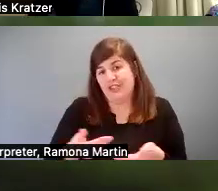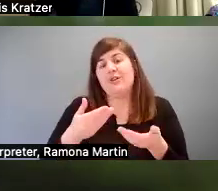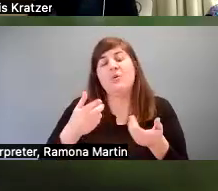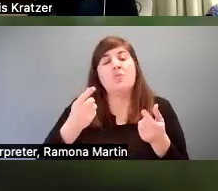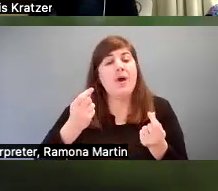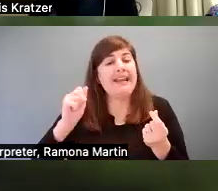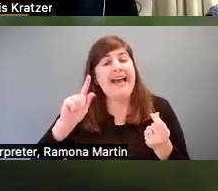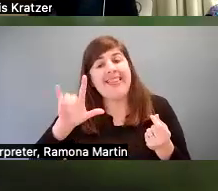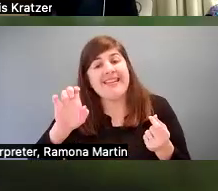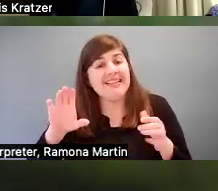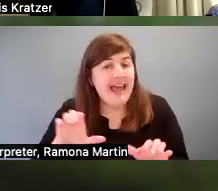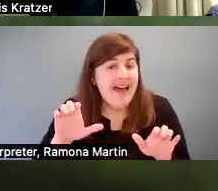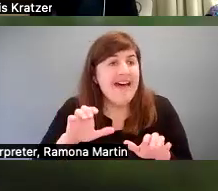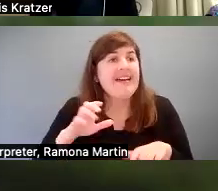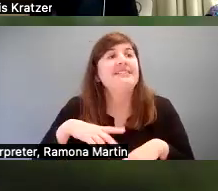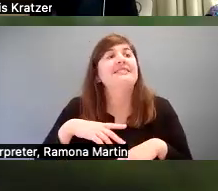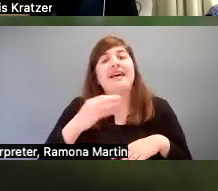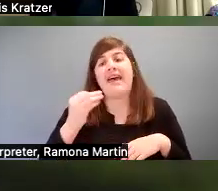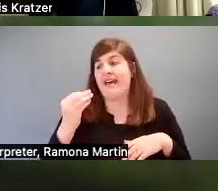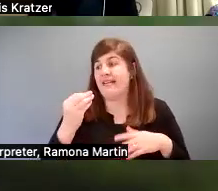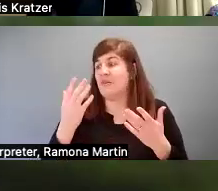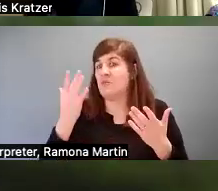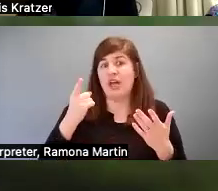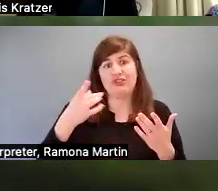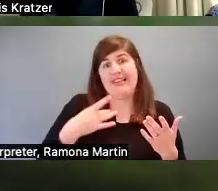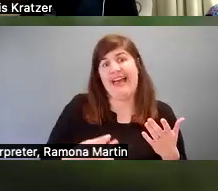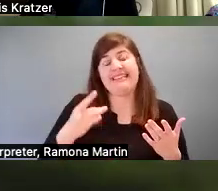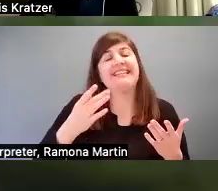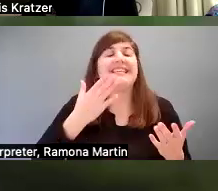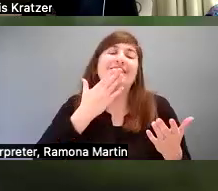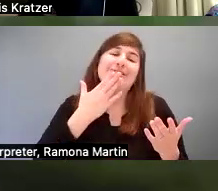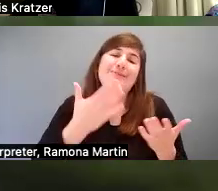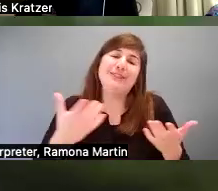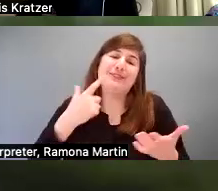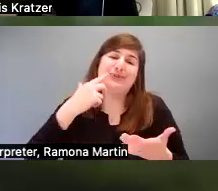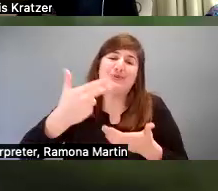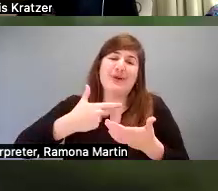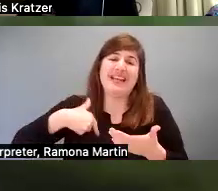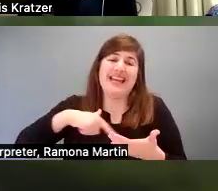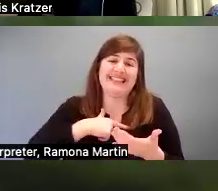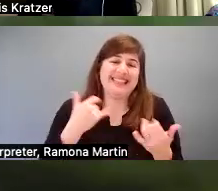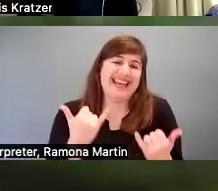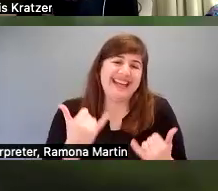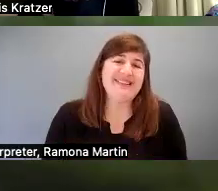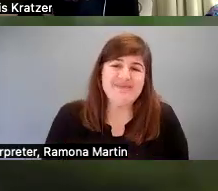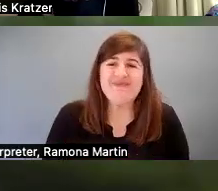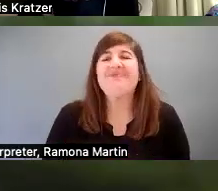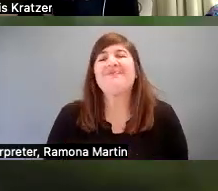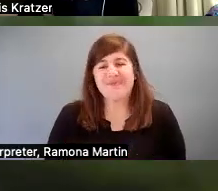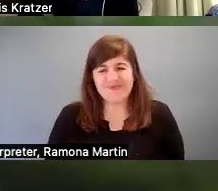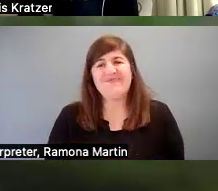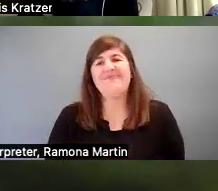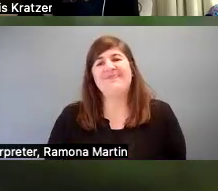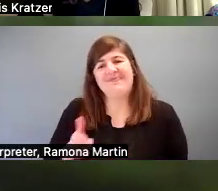Alie does and why she likes it. Thank you so much for joining us today. Thank you.